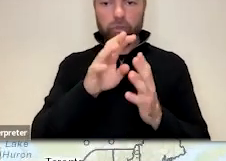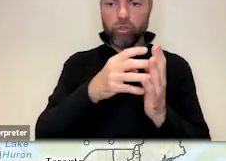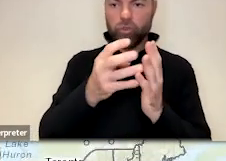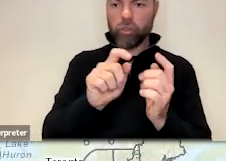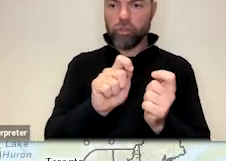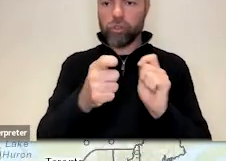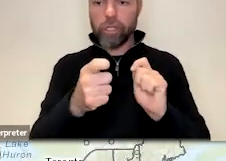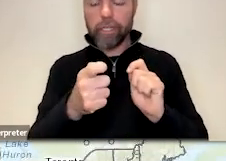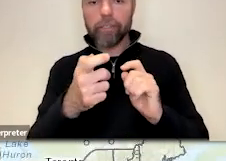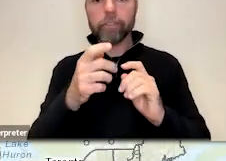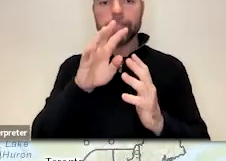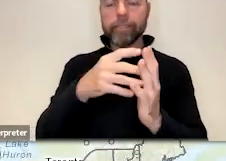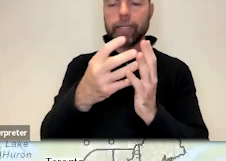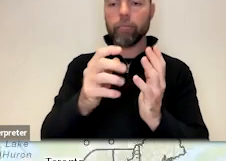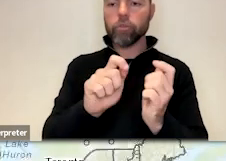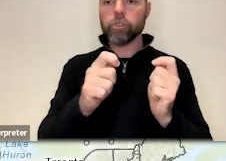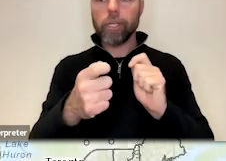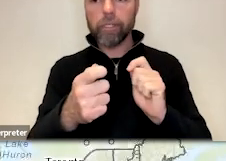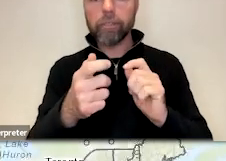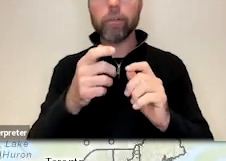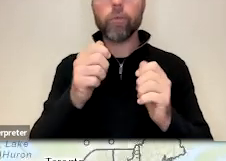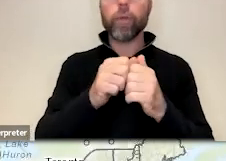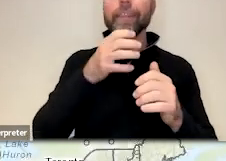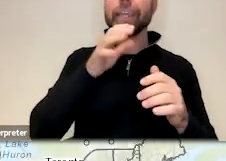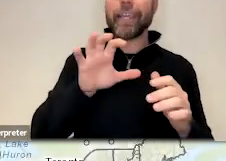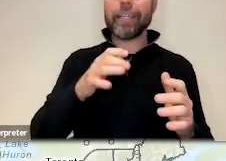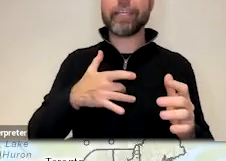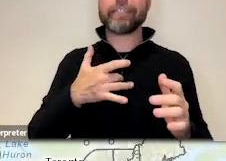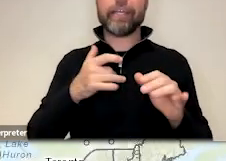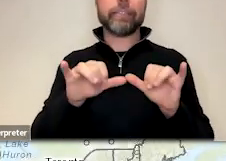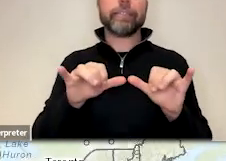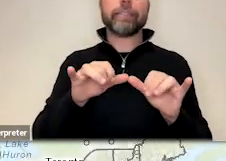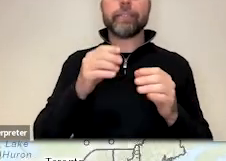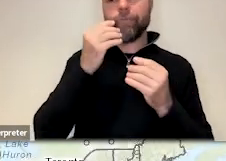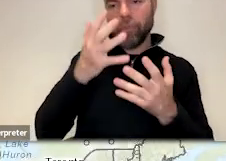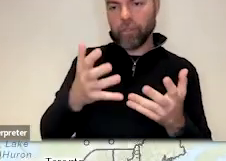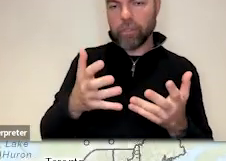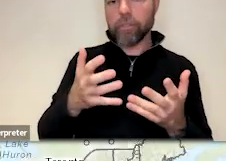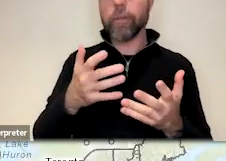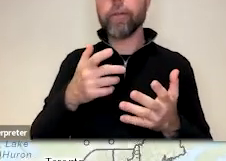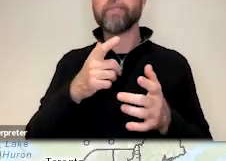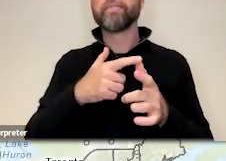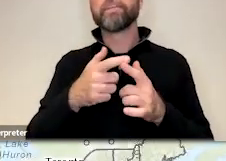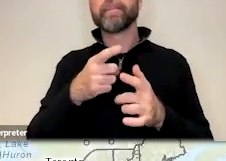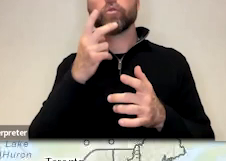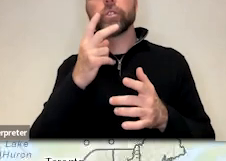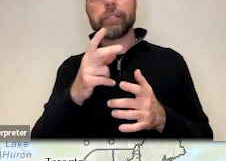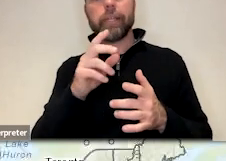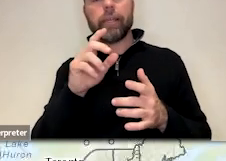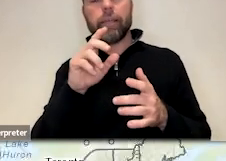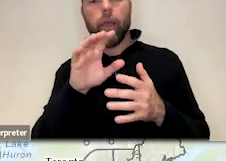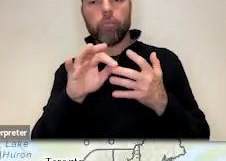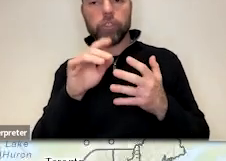my tables change here with our heat index value information. You're also going to see that I have the option to select a